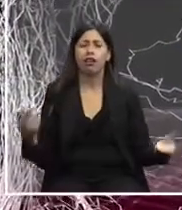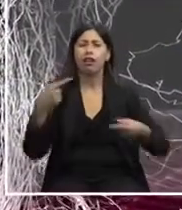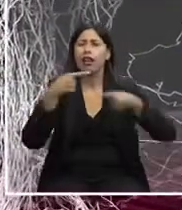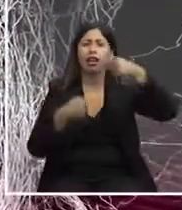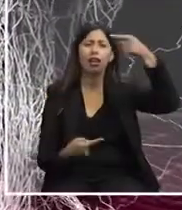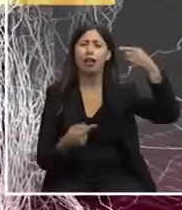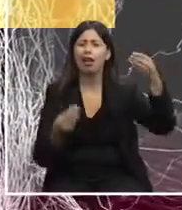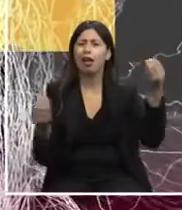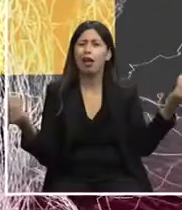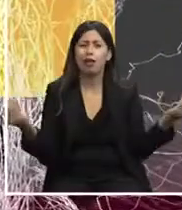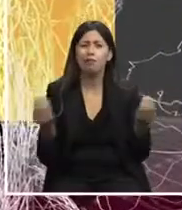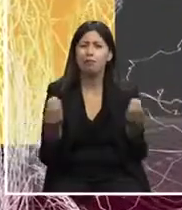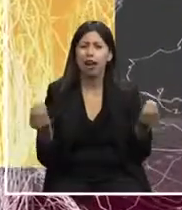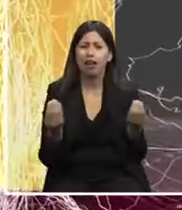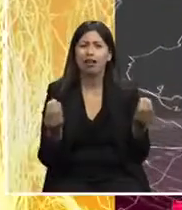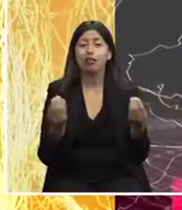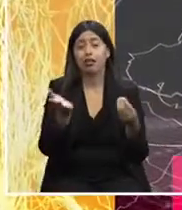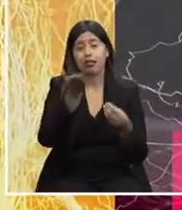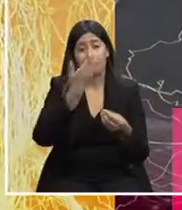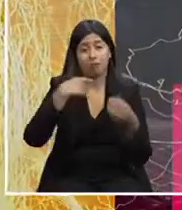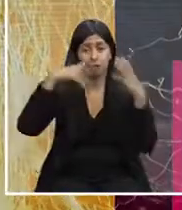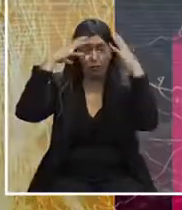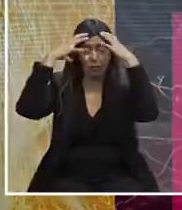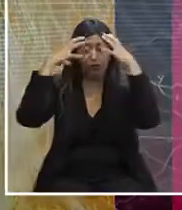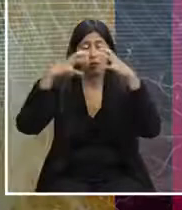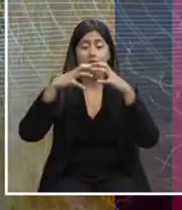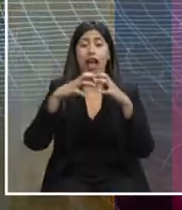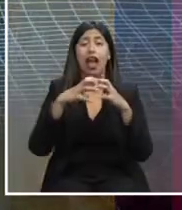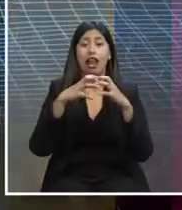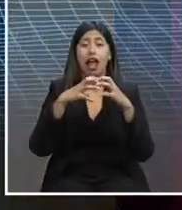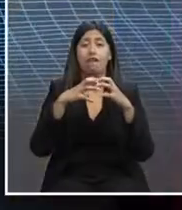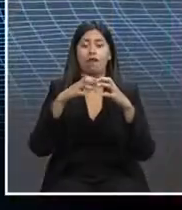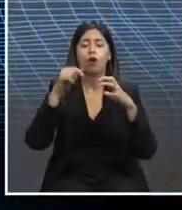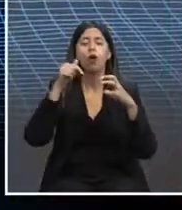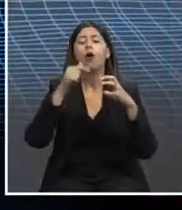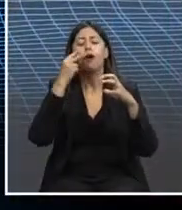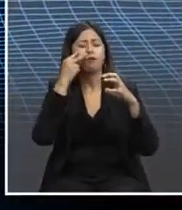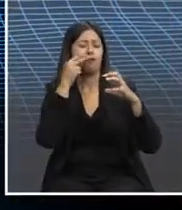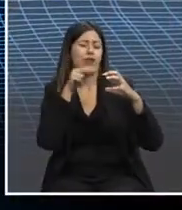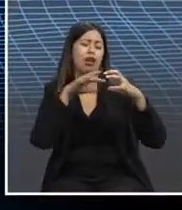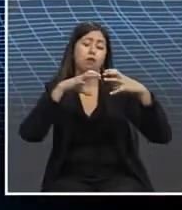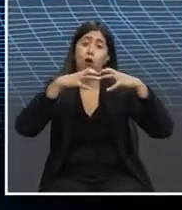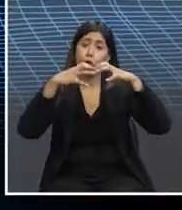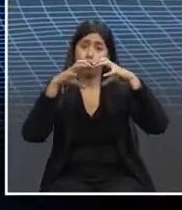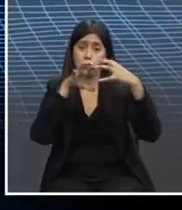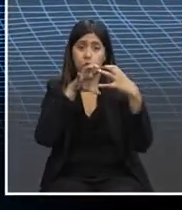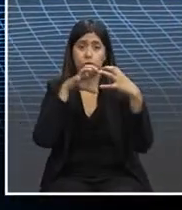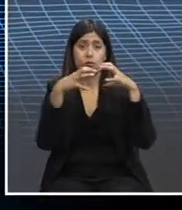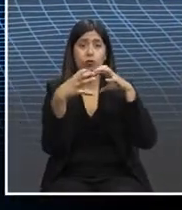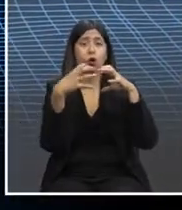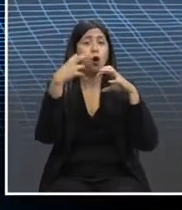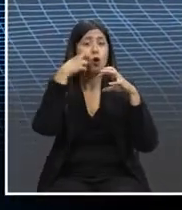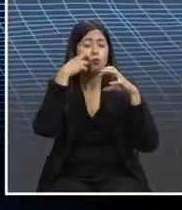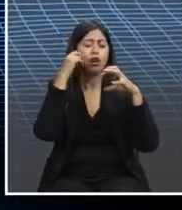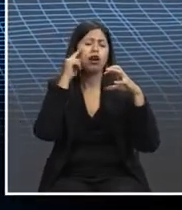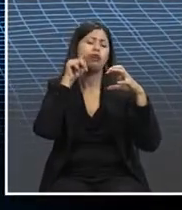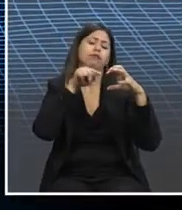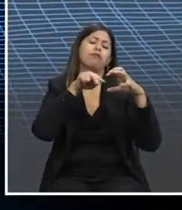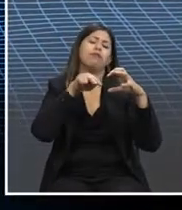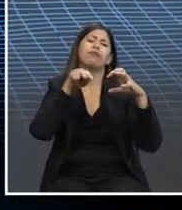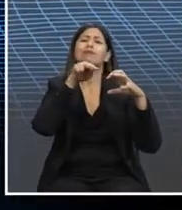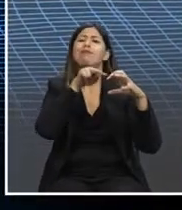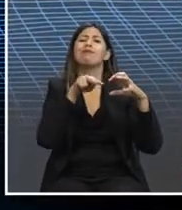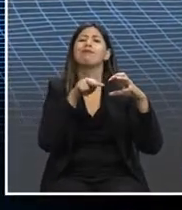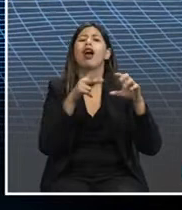brains? If you look at the makeup of the human brain, you will notice the presence of two different parts.